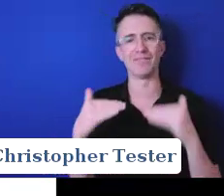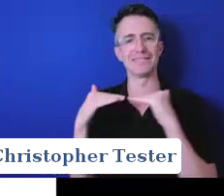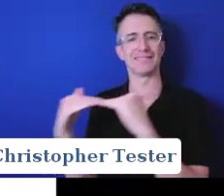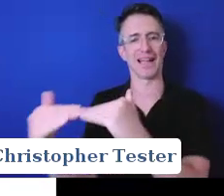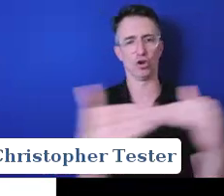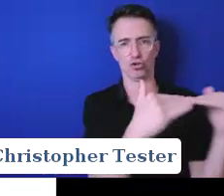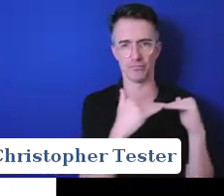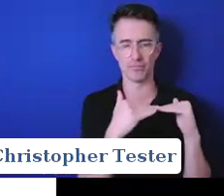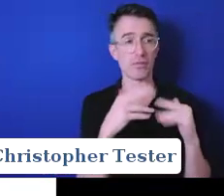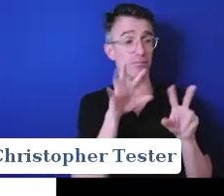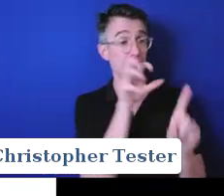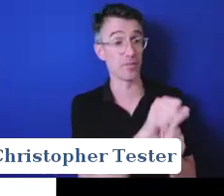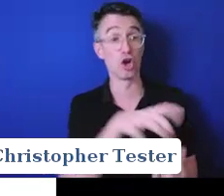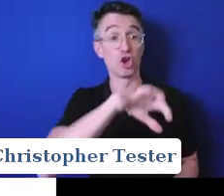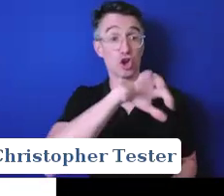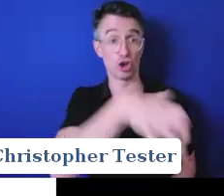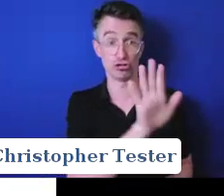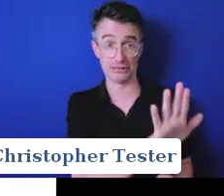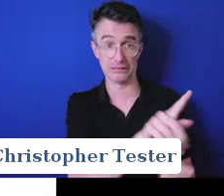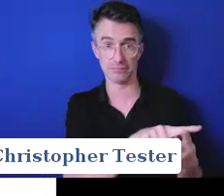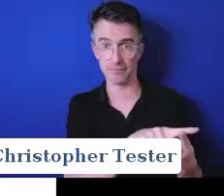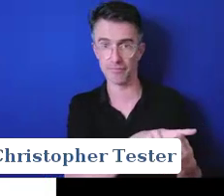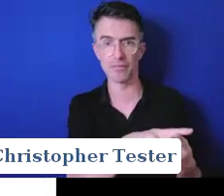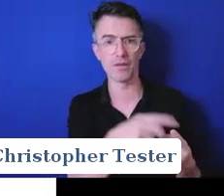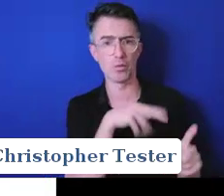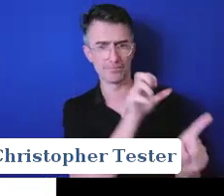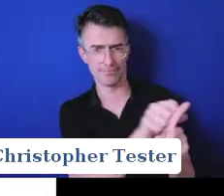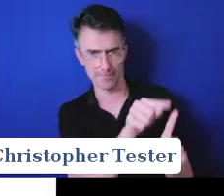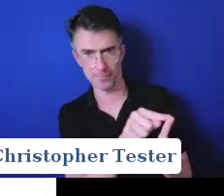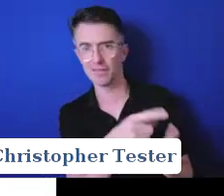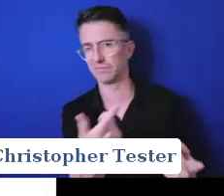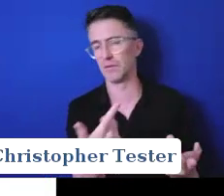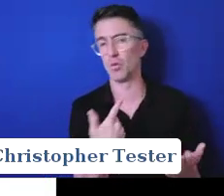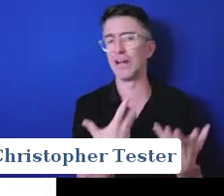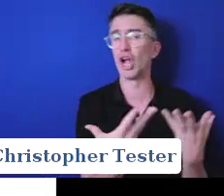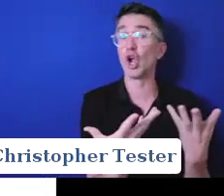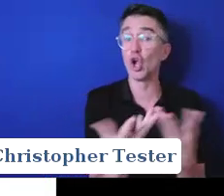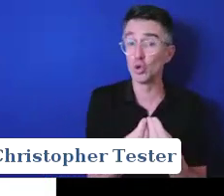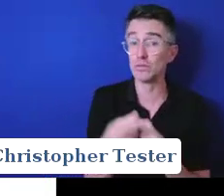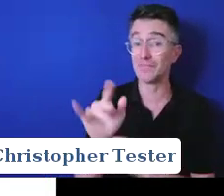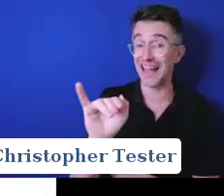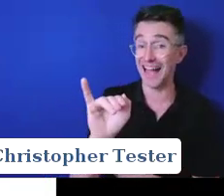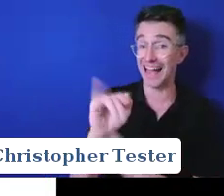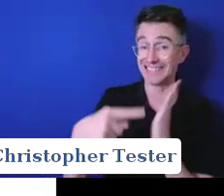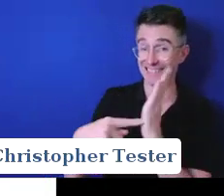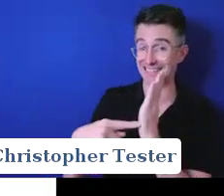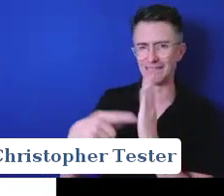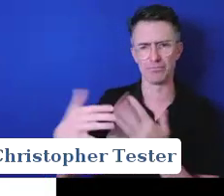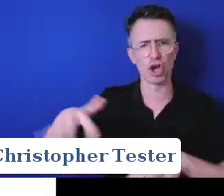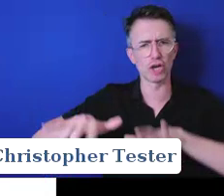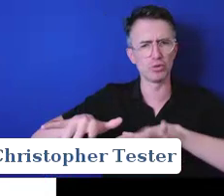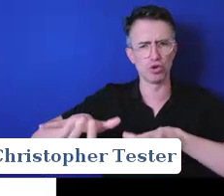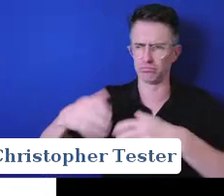the technology-based management information system as the basis to protect the social the